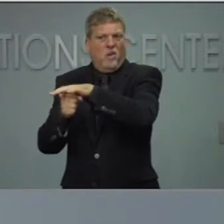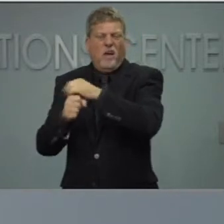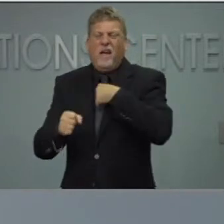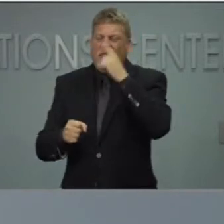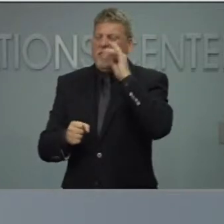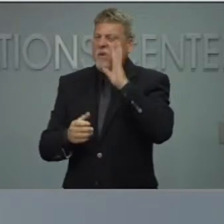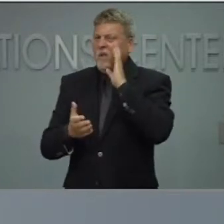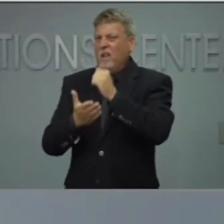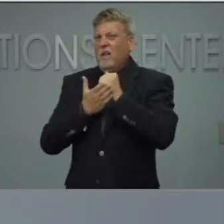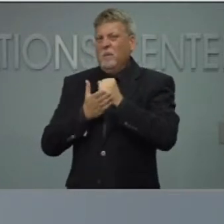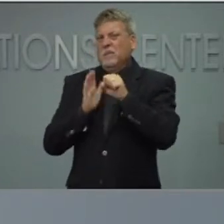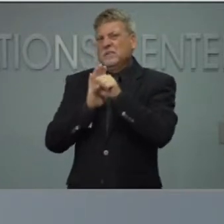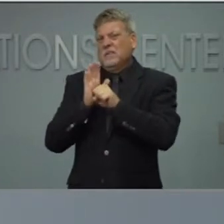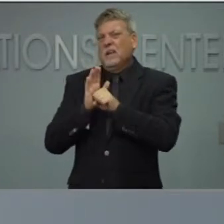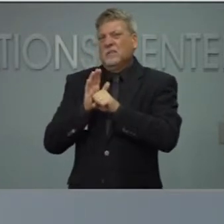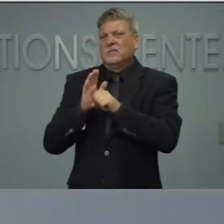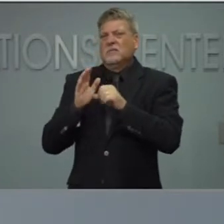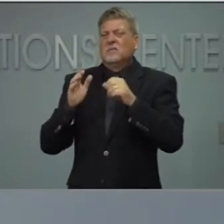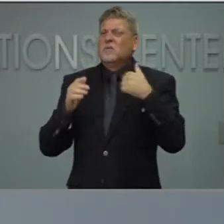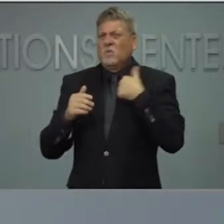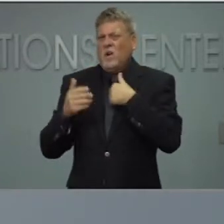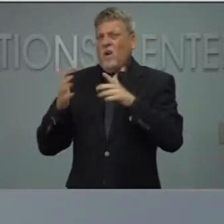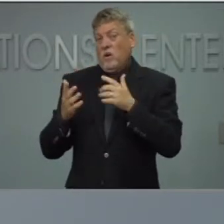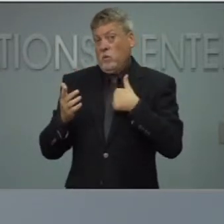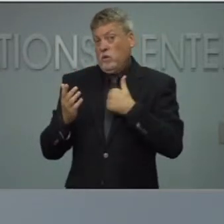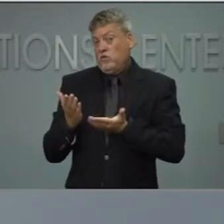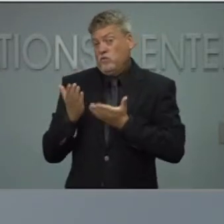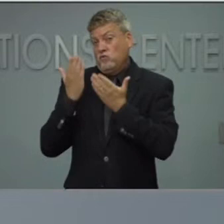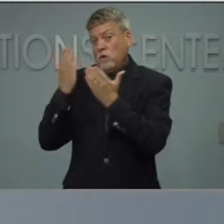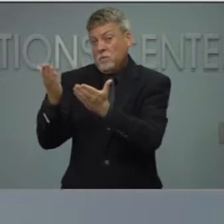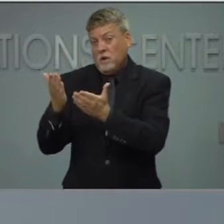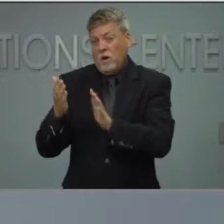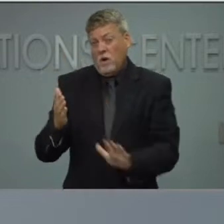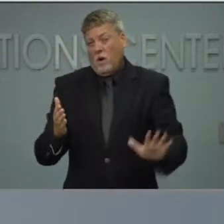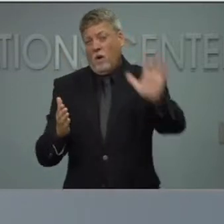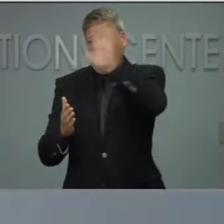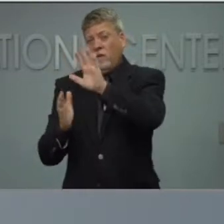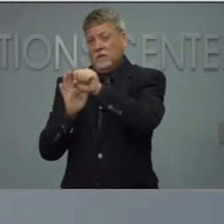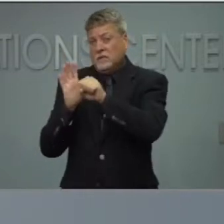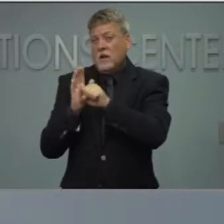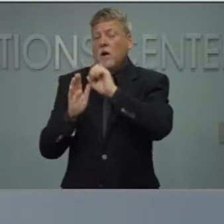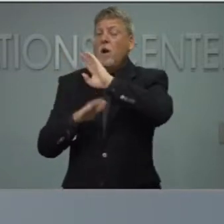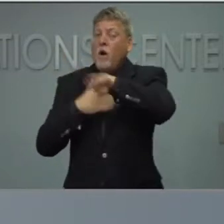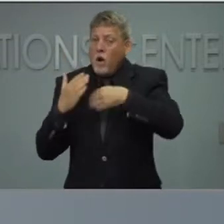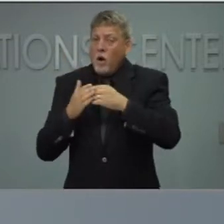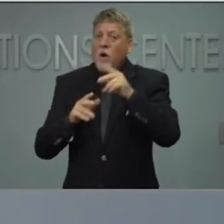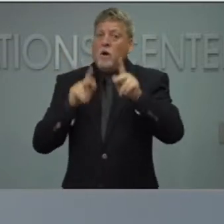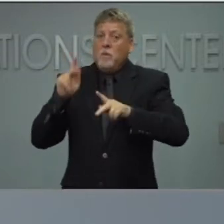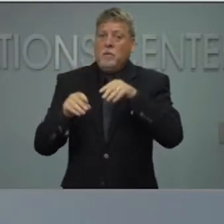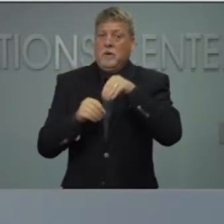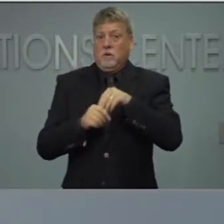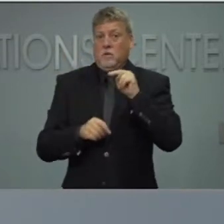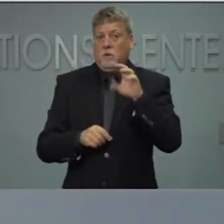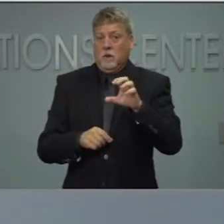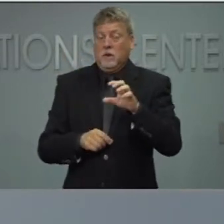help us to slow the spread of the virus. So we are already recommending statewide that all folks here in North Carolina wear a mask